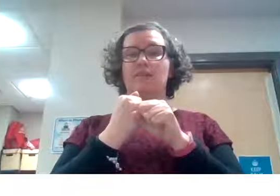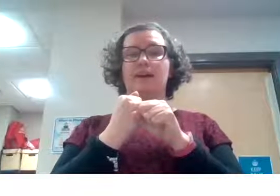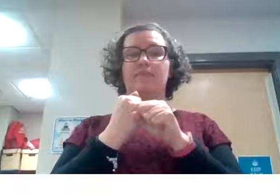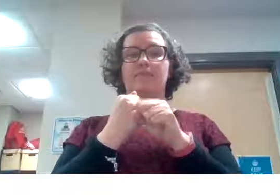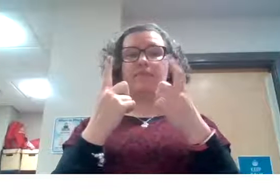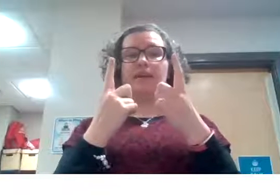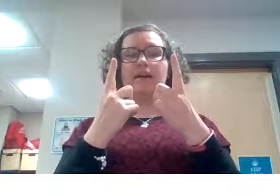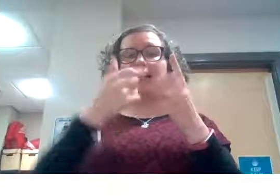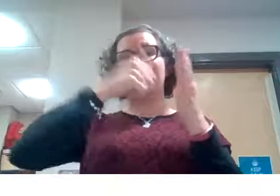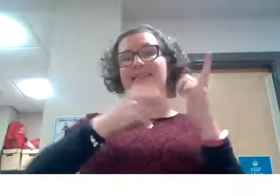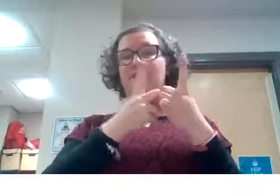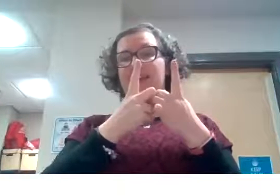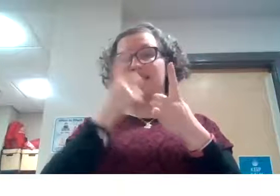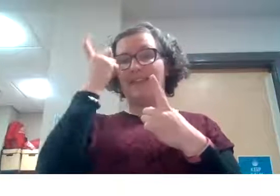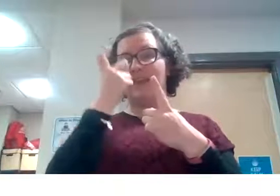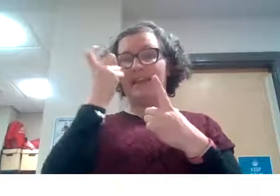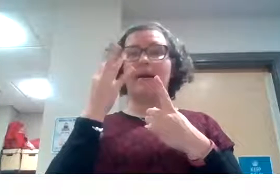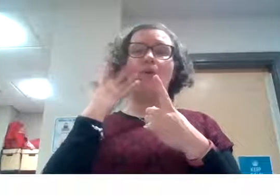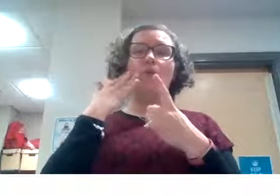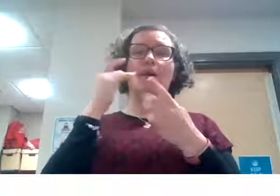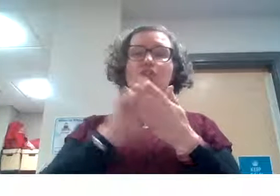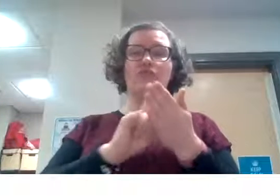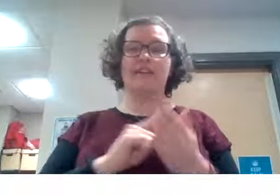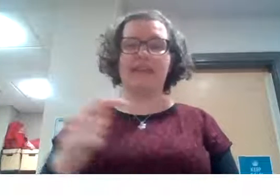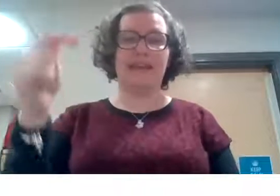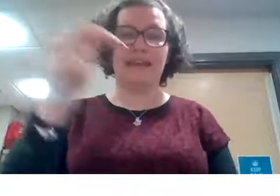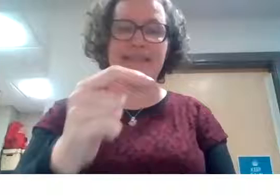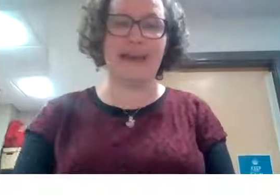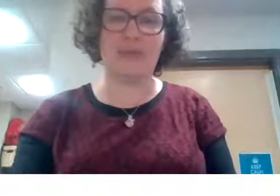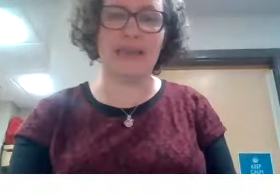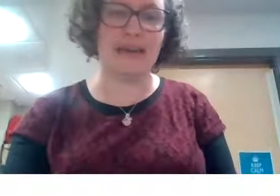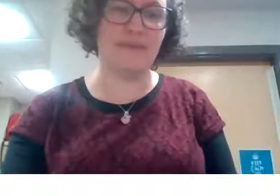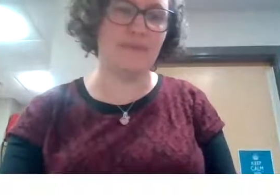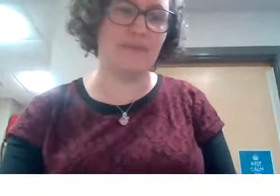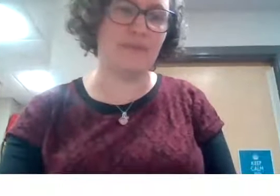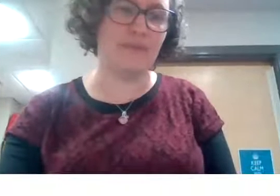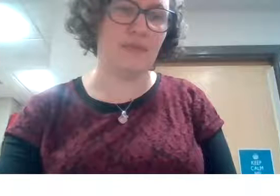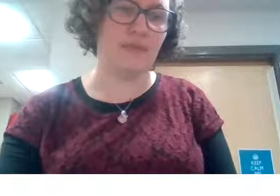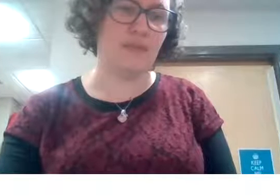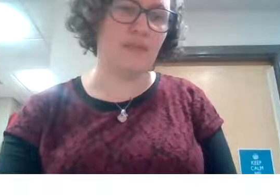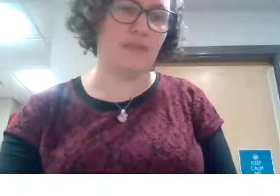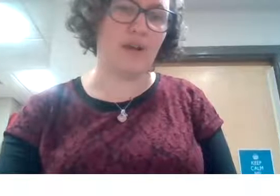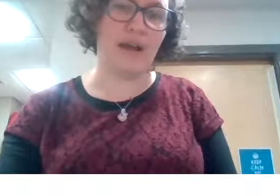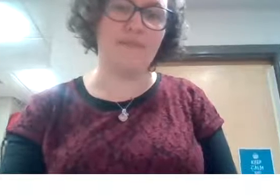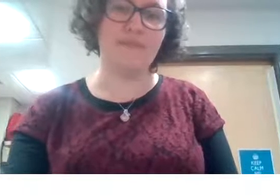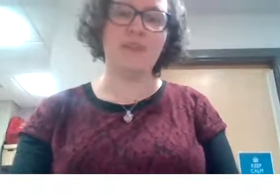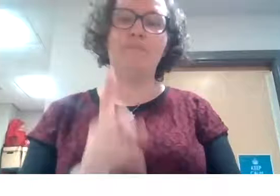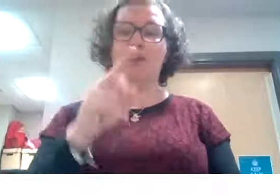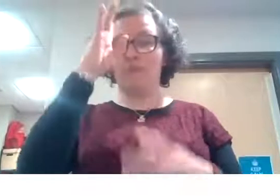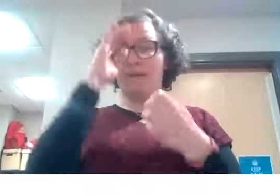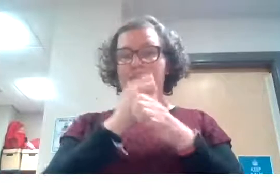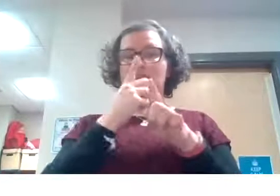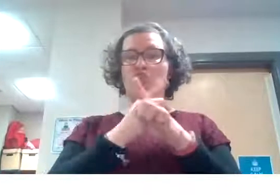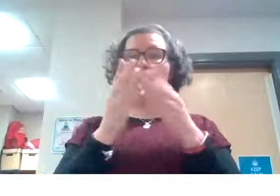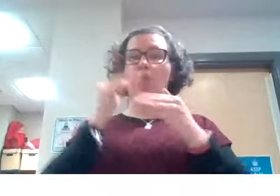you a list of things to think about when you're writing. It's down here. Okay,